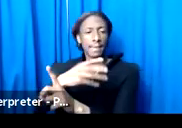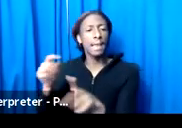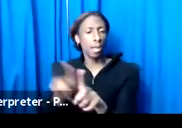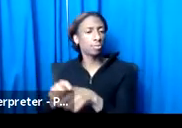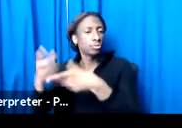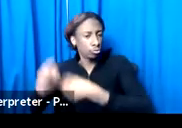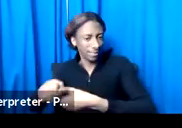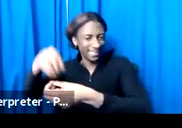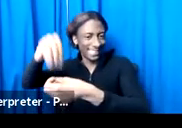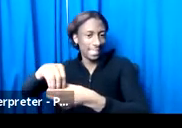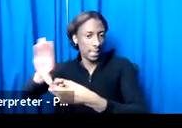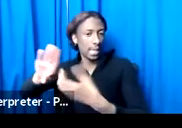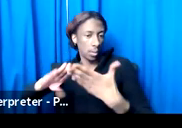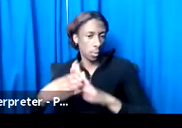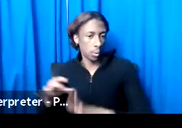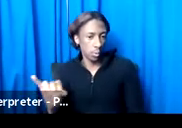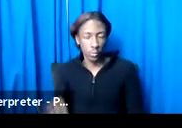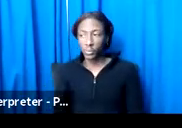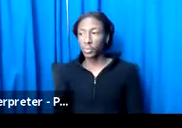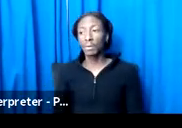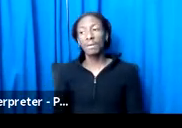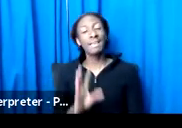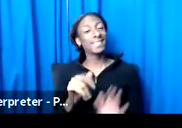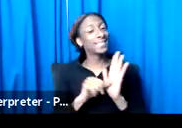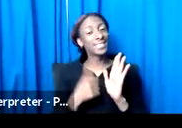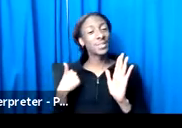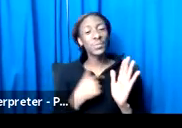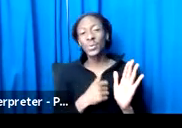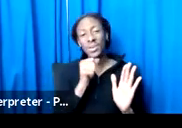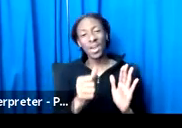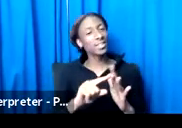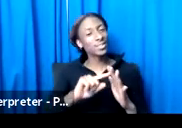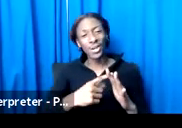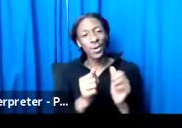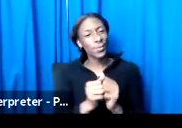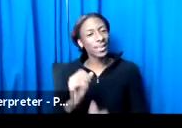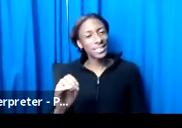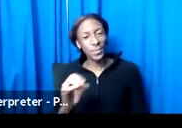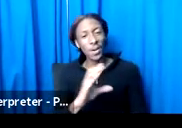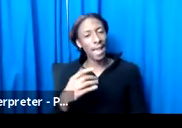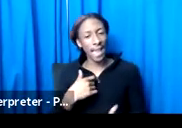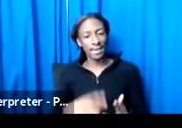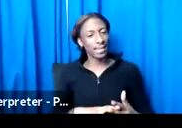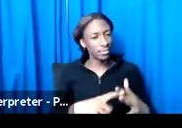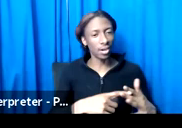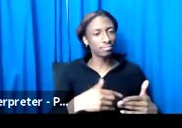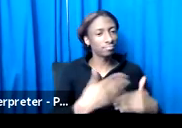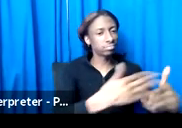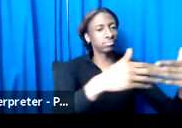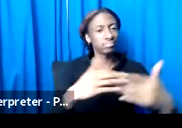communities. This emphasizes that we are not starting at zero and can jumpstart parts of this rollout for